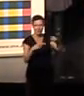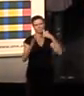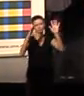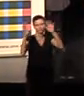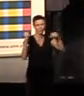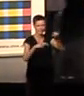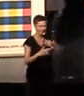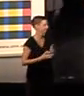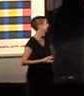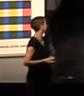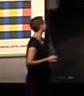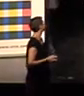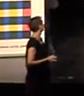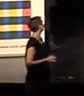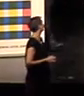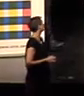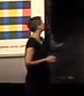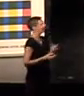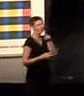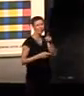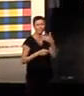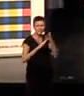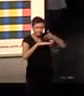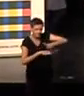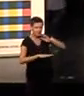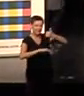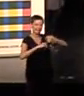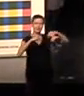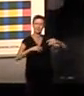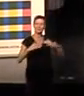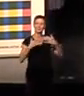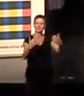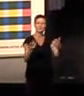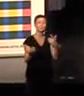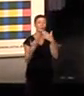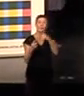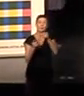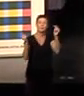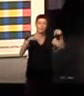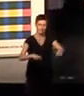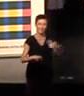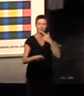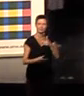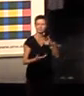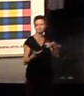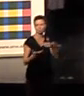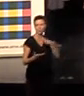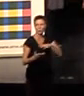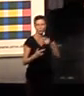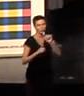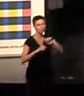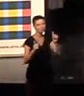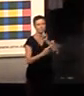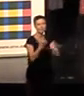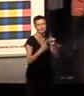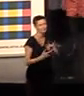juist heb je nooit je gaat zo fancy holle voorbind je hier aan uw issue and great meeting